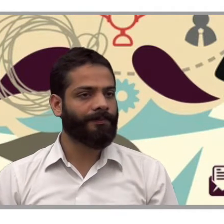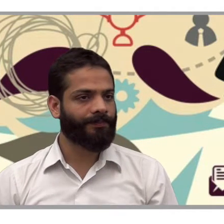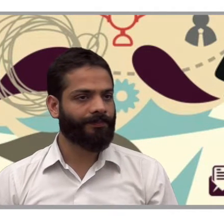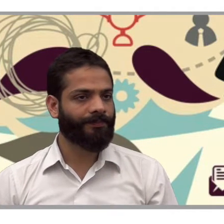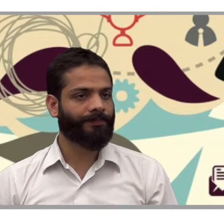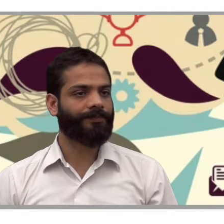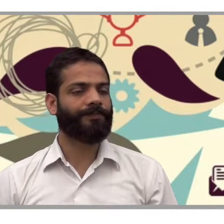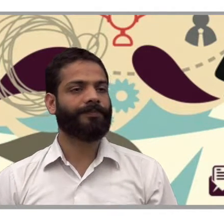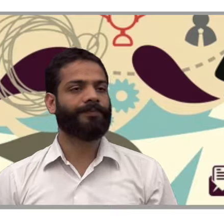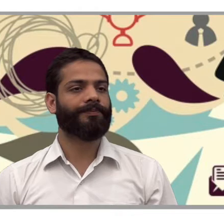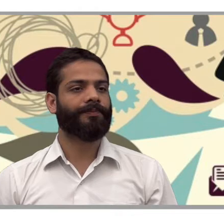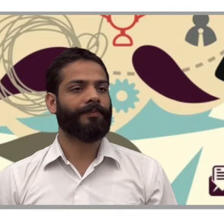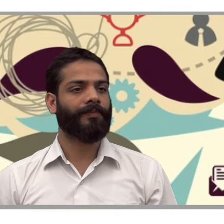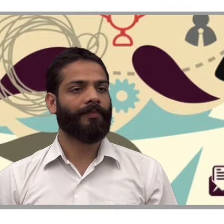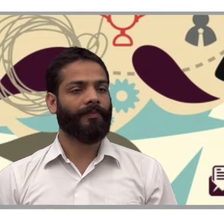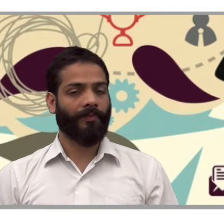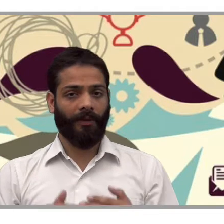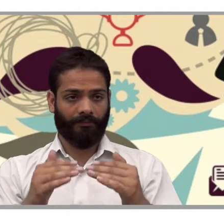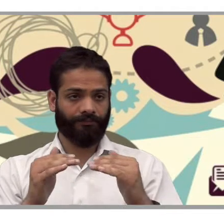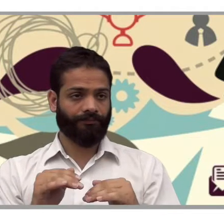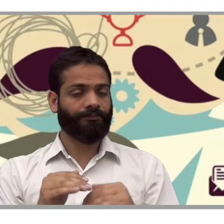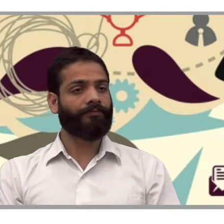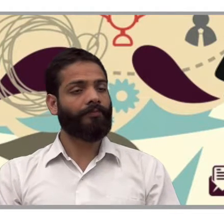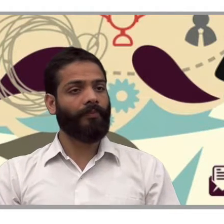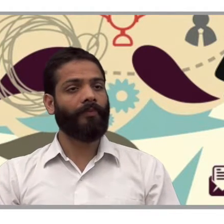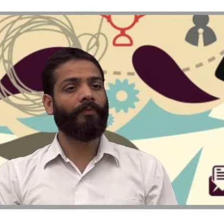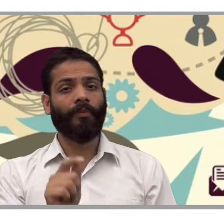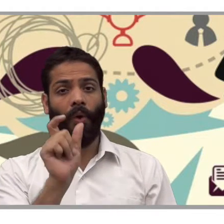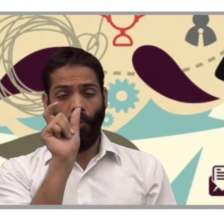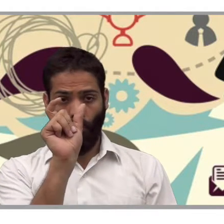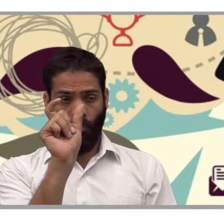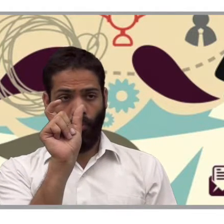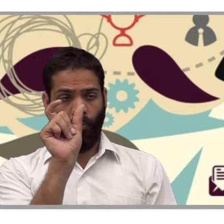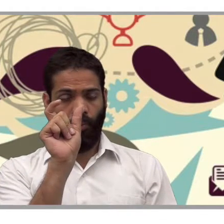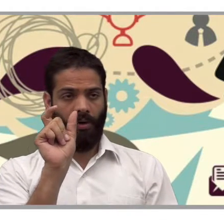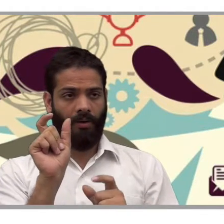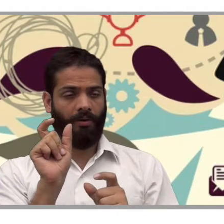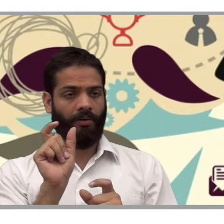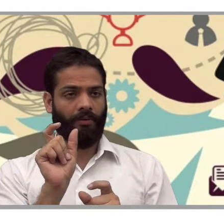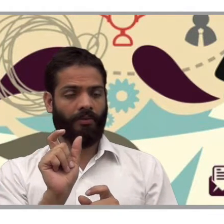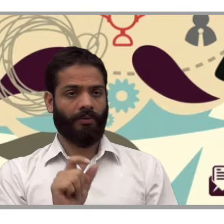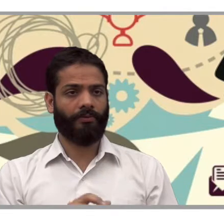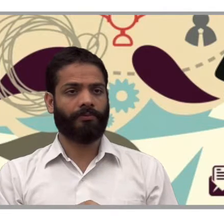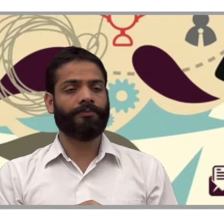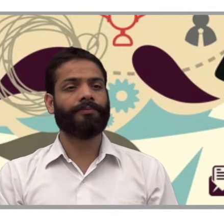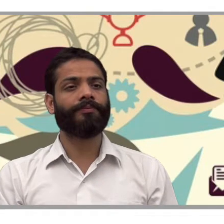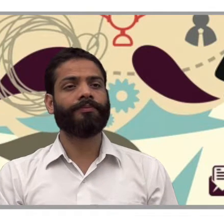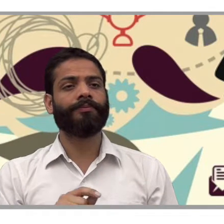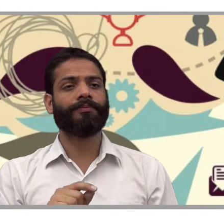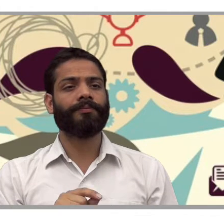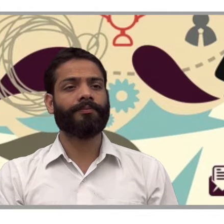It is assumed that the choice of such two constructions, with and without incorporation, is motivated by